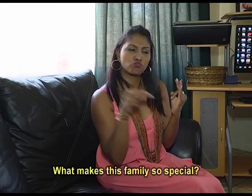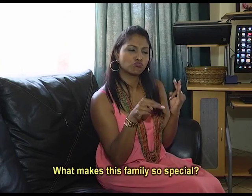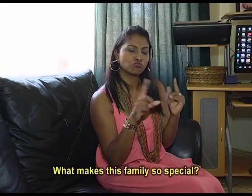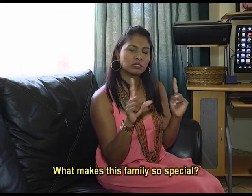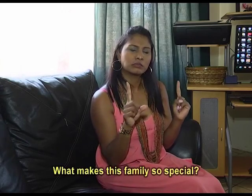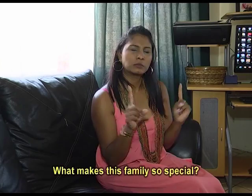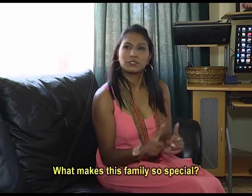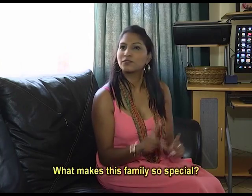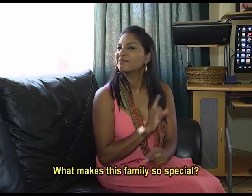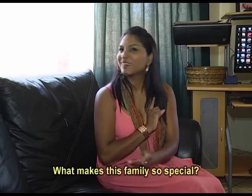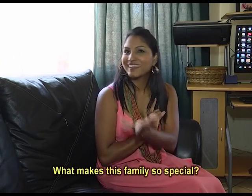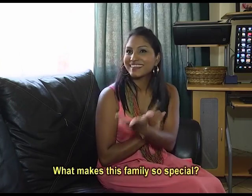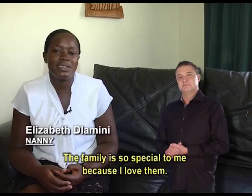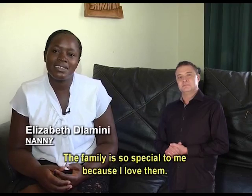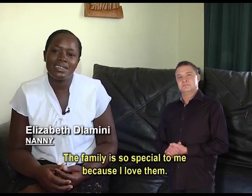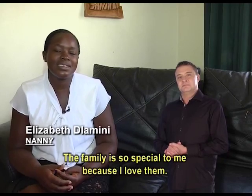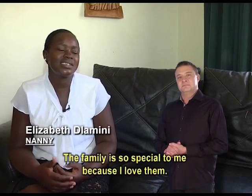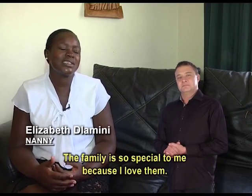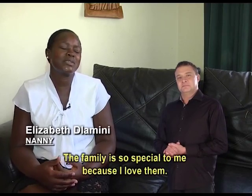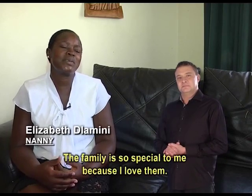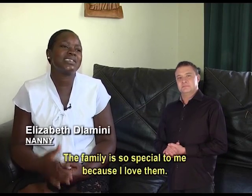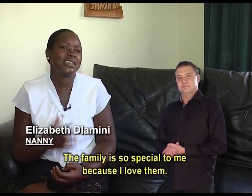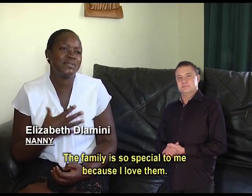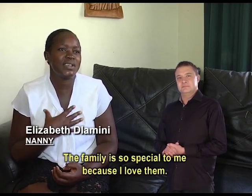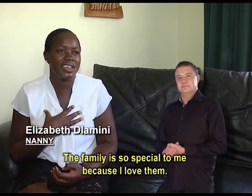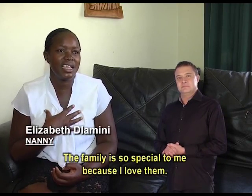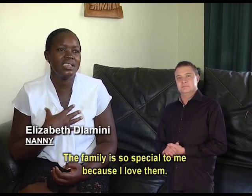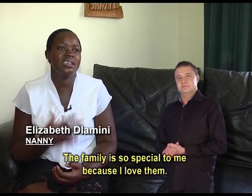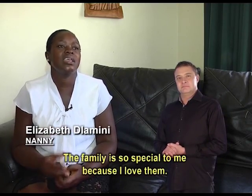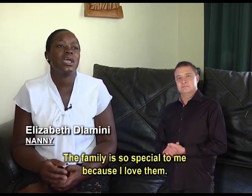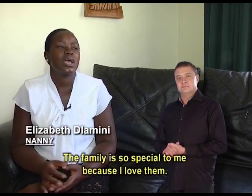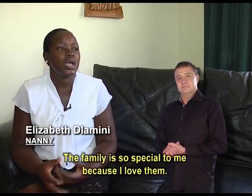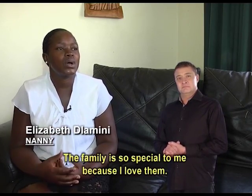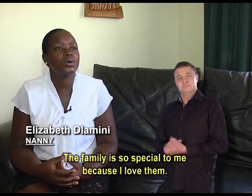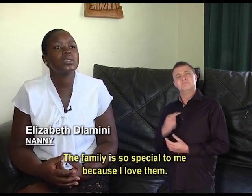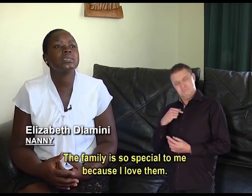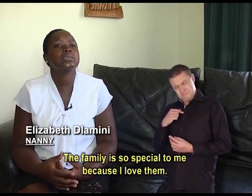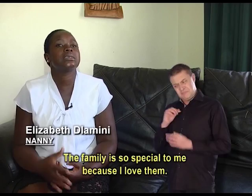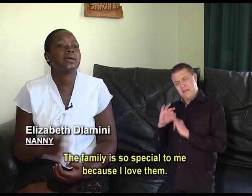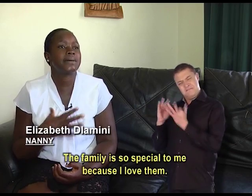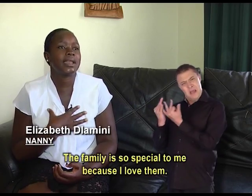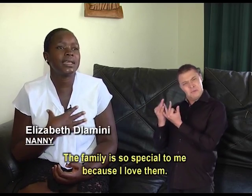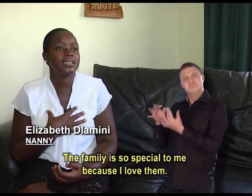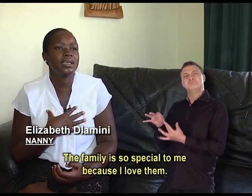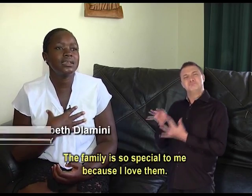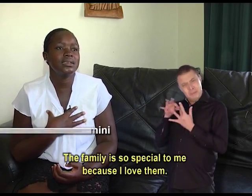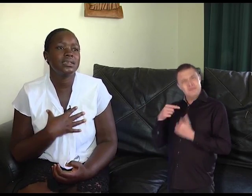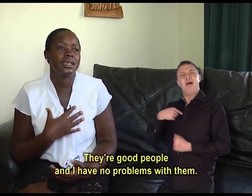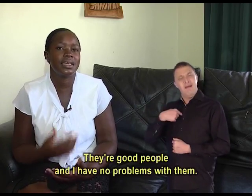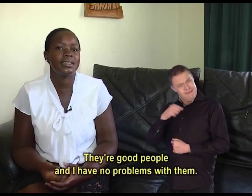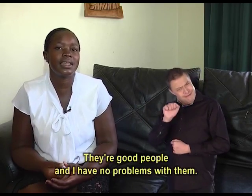What makes this family so special? Meli especially for nna ka hore ke a ba